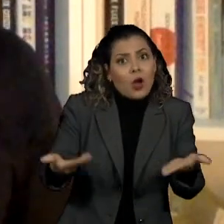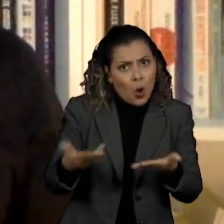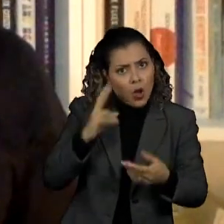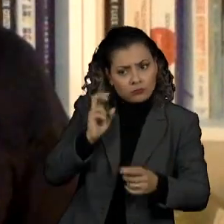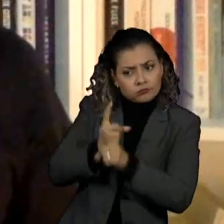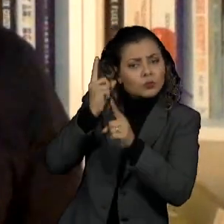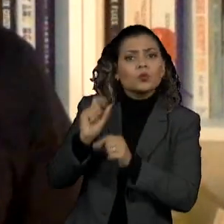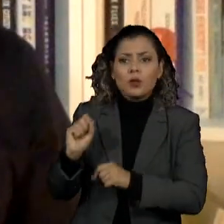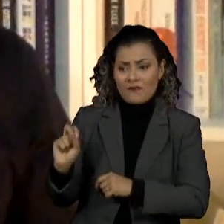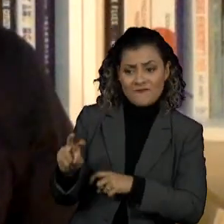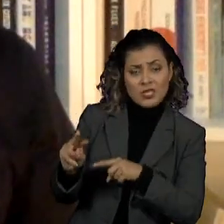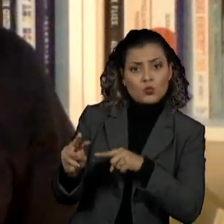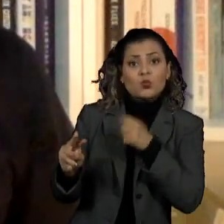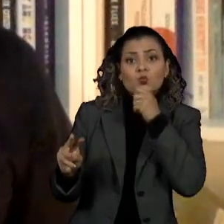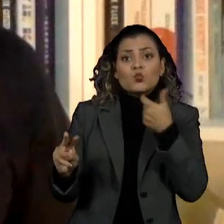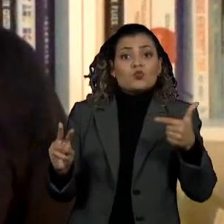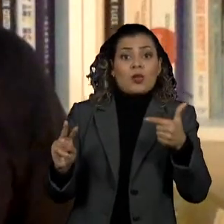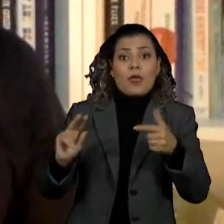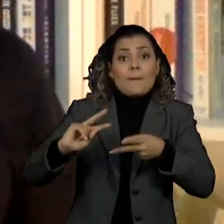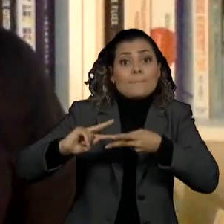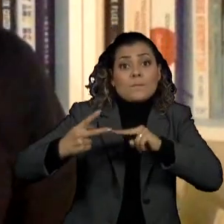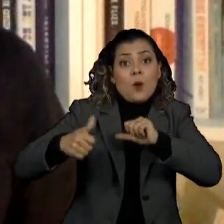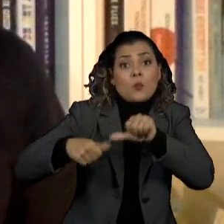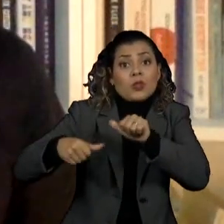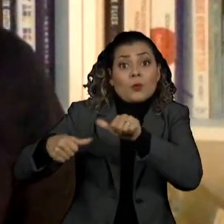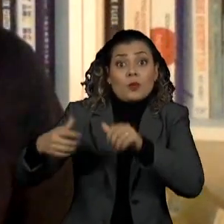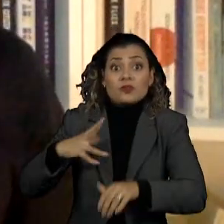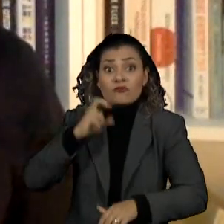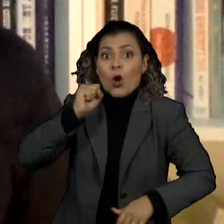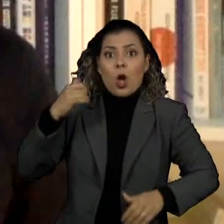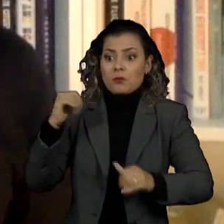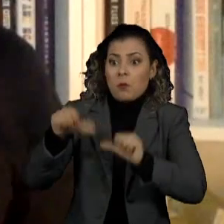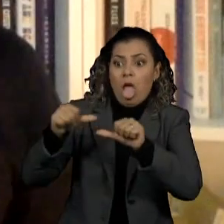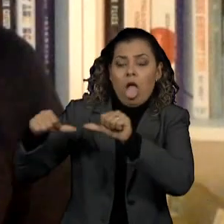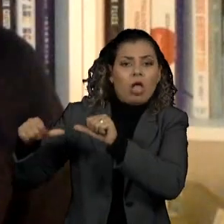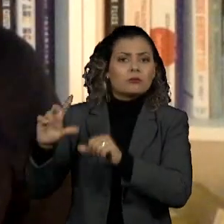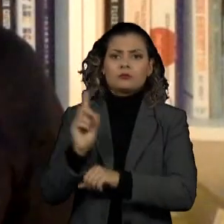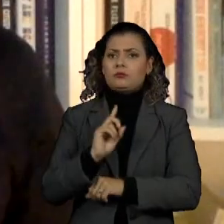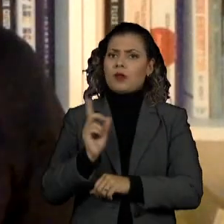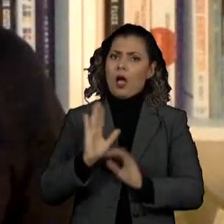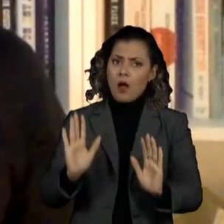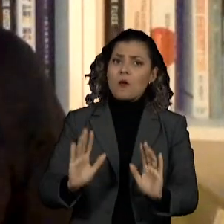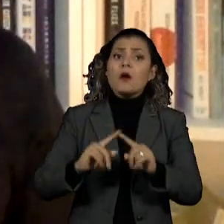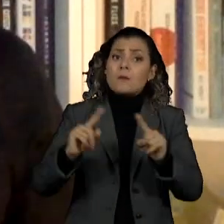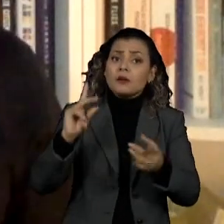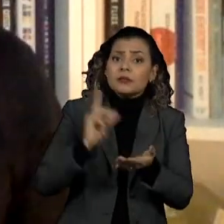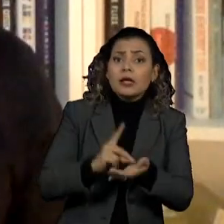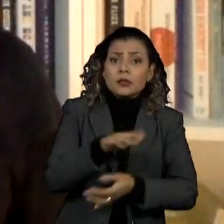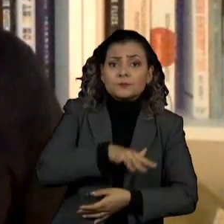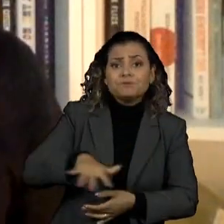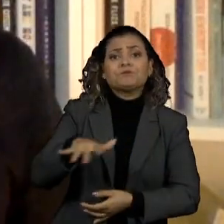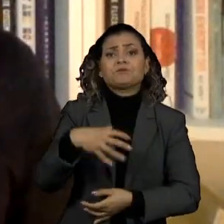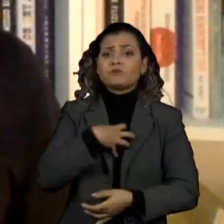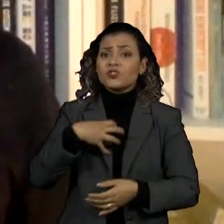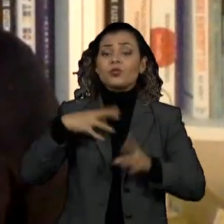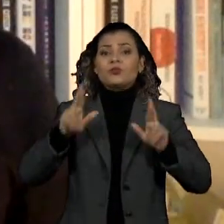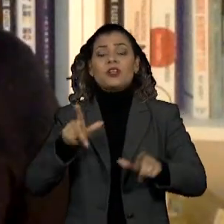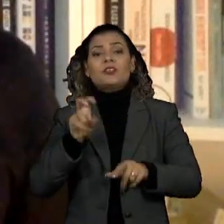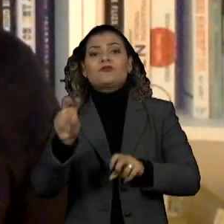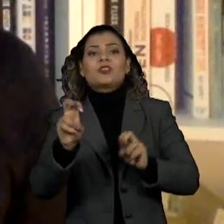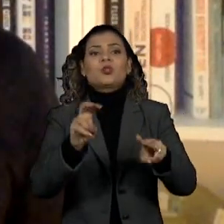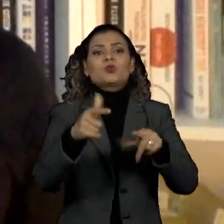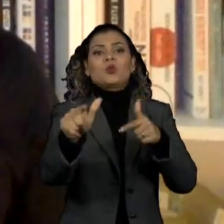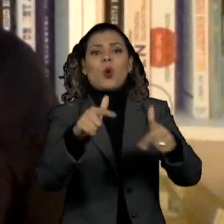show a very high level of mutation, high rate of mutation. So in that sense, it's unlike some viruses that